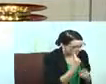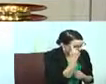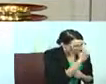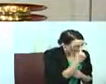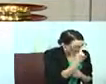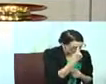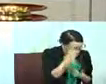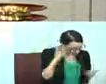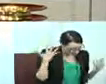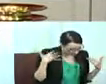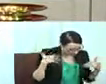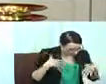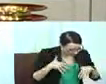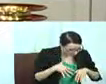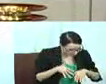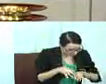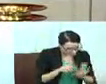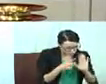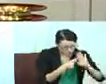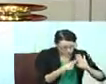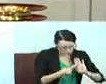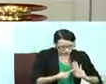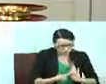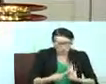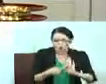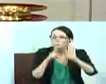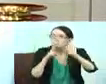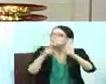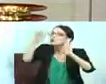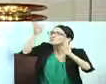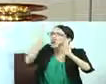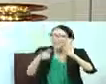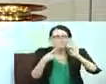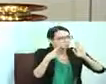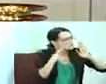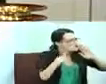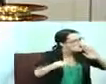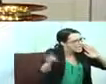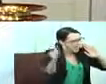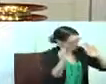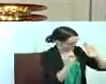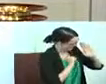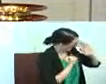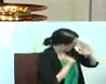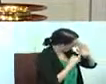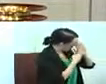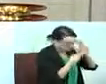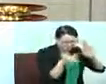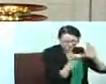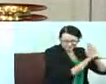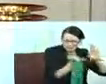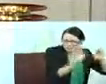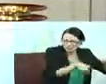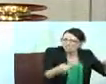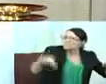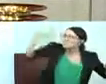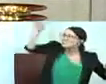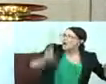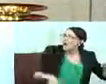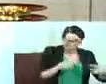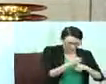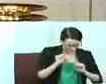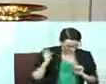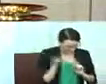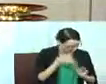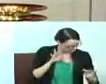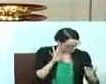think embodies the one true God, so that we can proclaim ourselves as children of the God that made